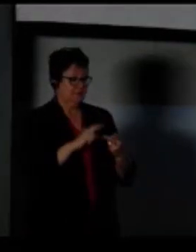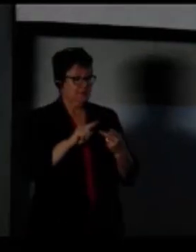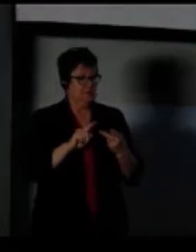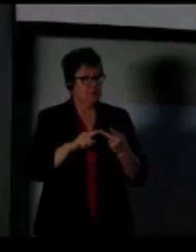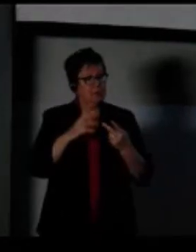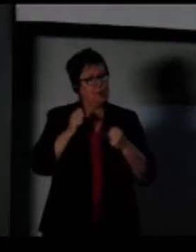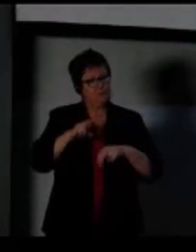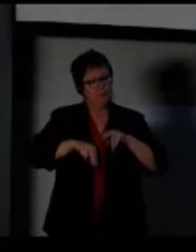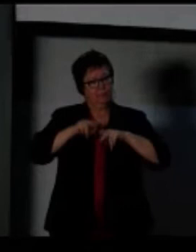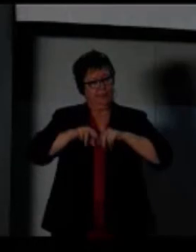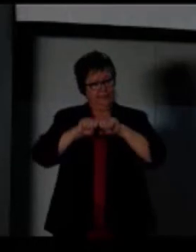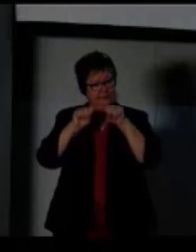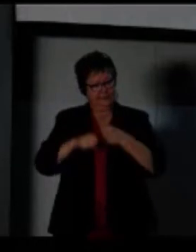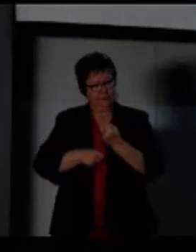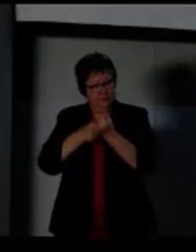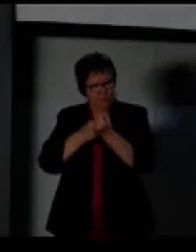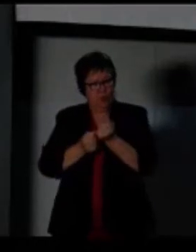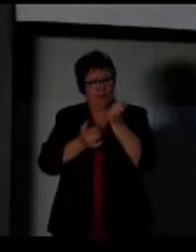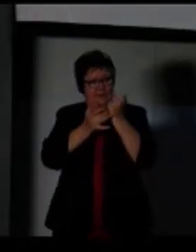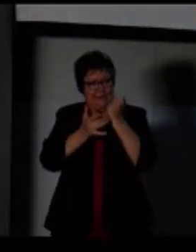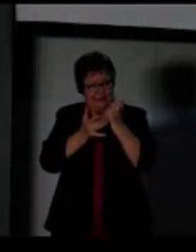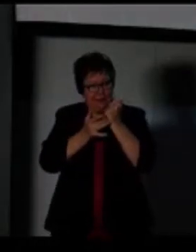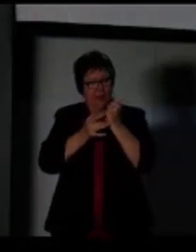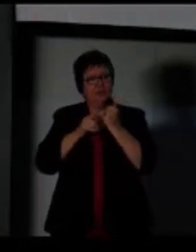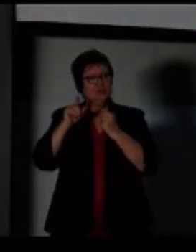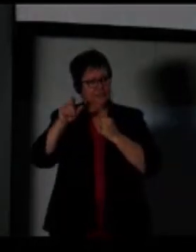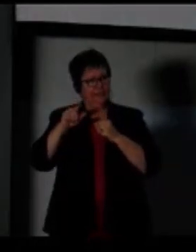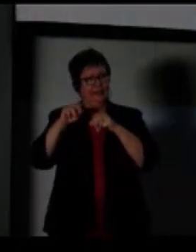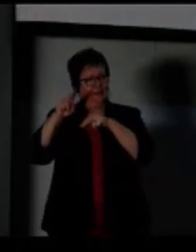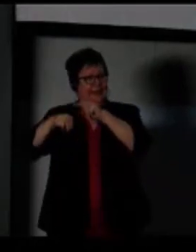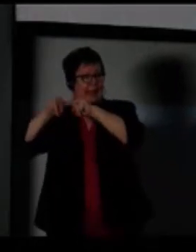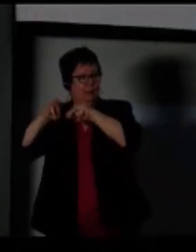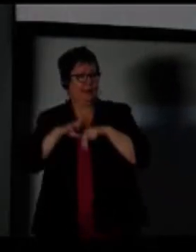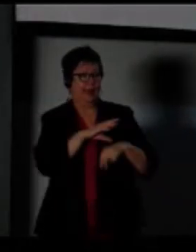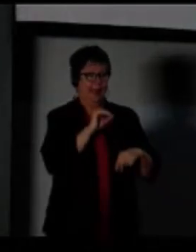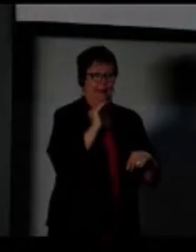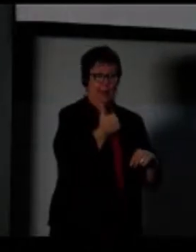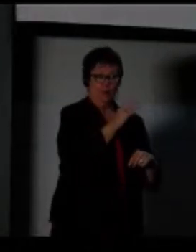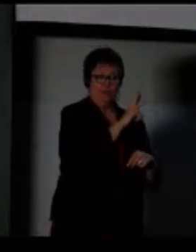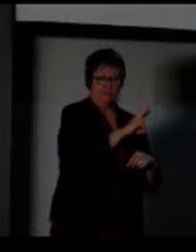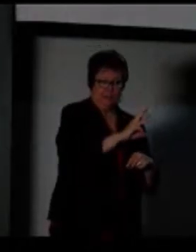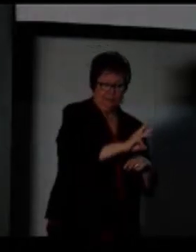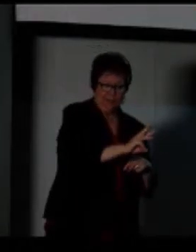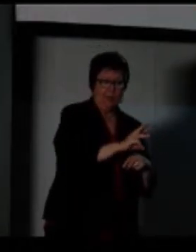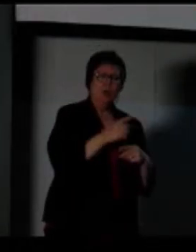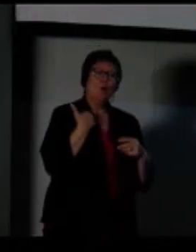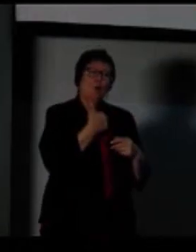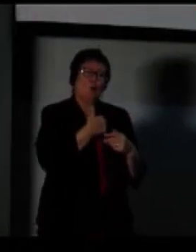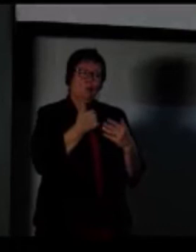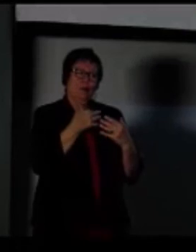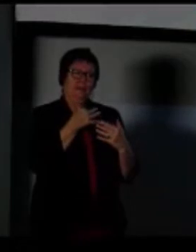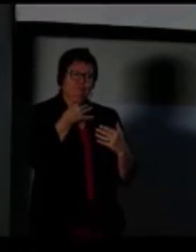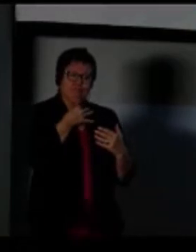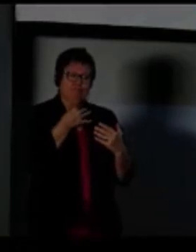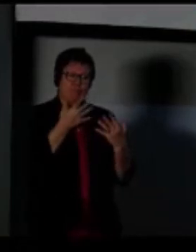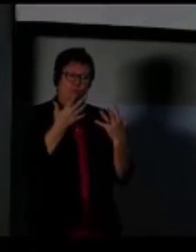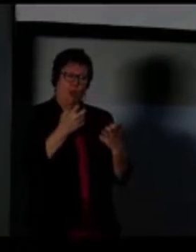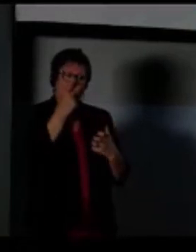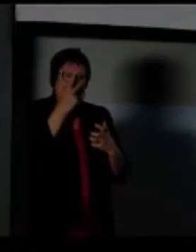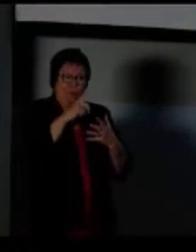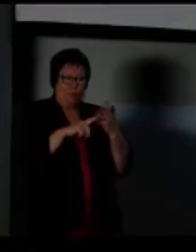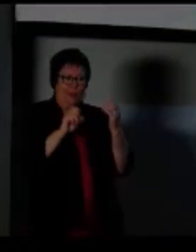to support the technology in the galleries and on our website. We really wanted to see what could be done, and that is an